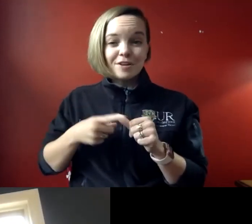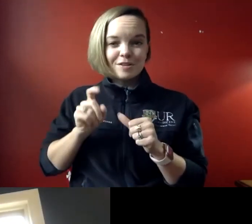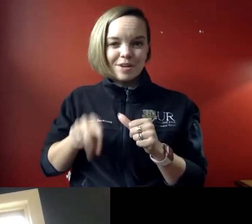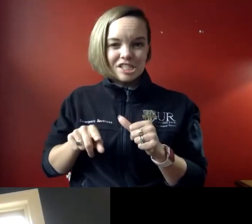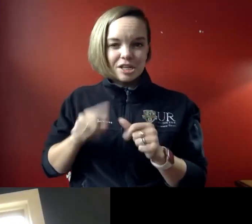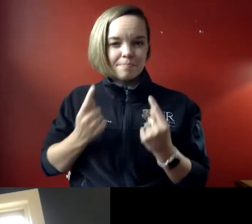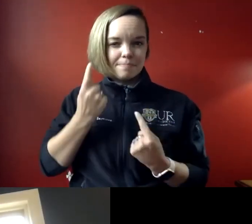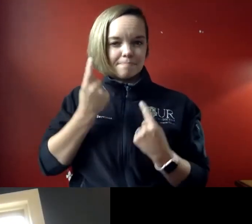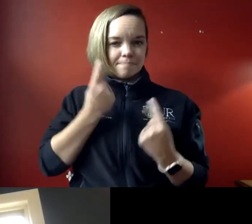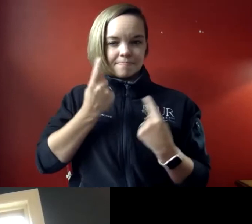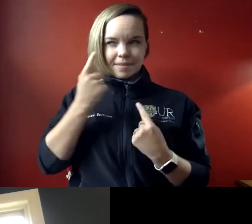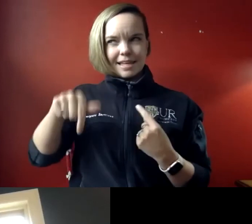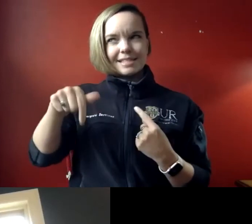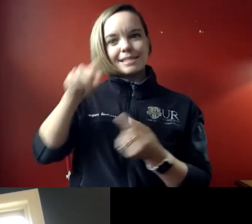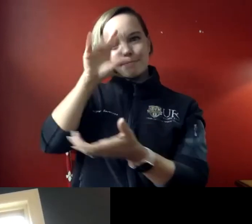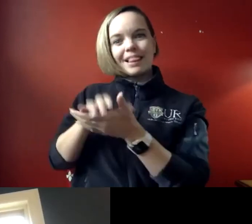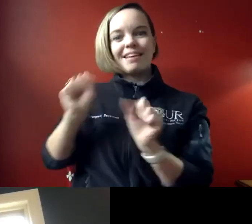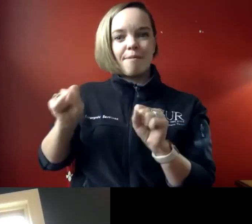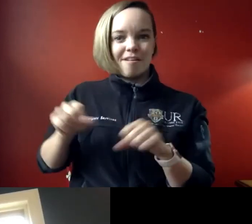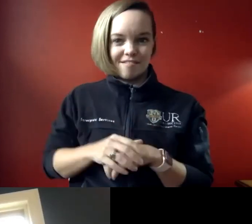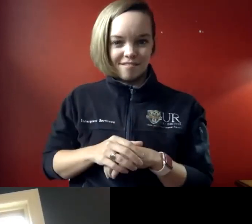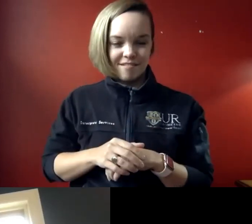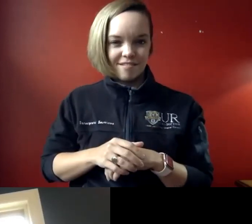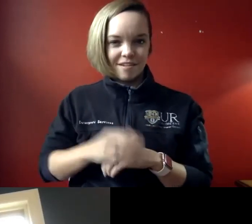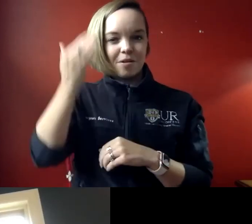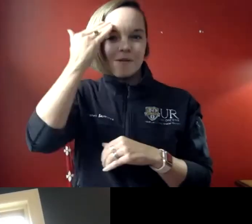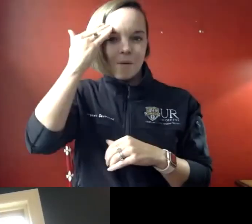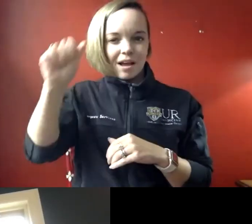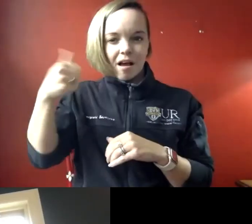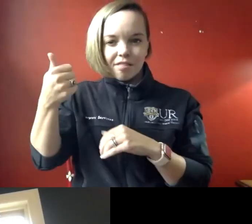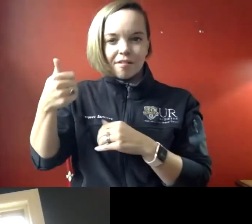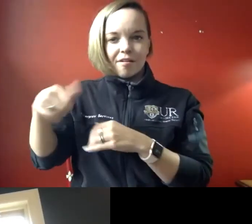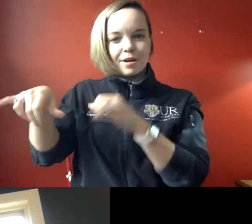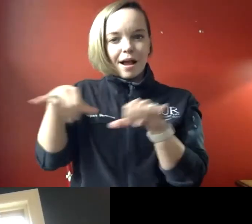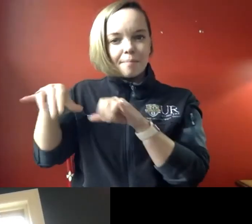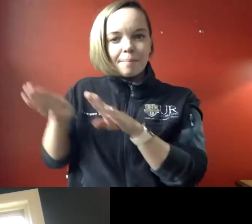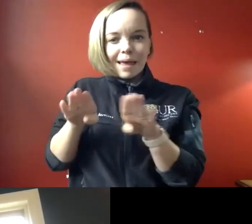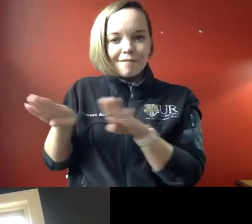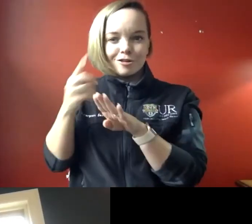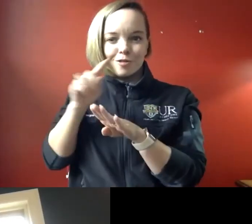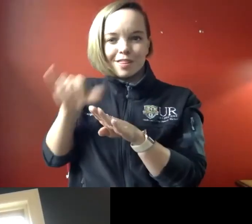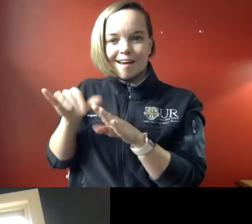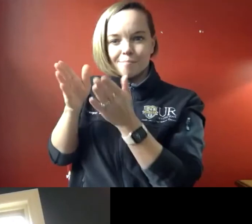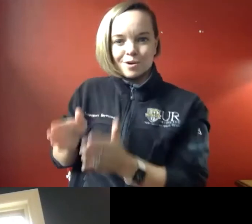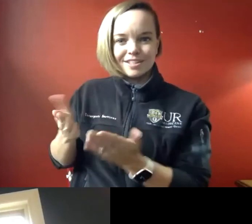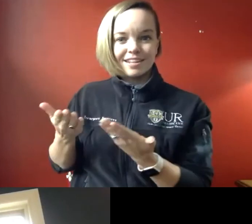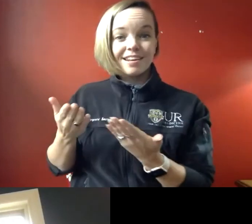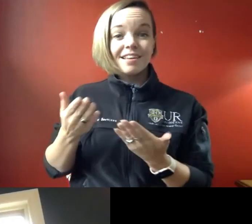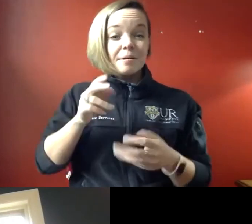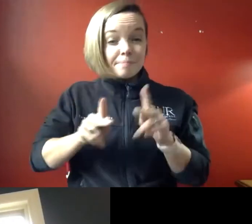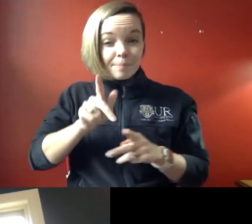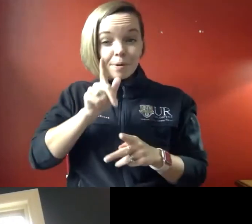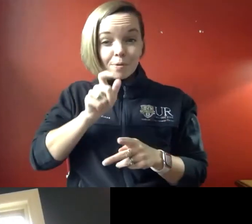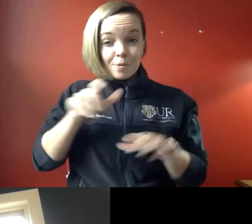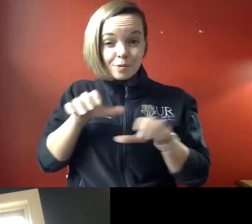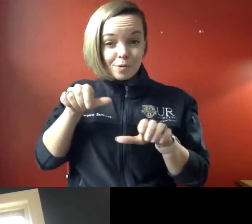terms of other behaviors of the alleged perpetrator? I mean, people who do these sorts of things,